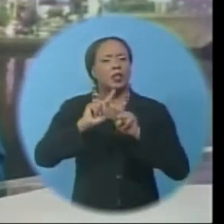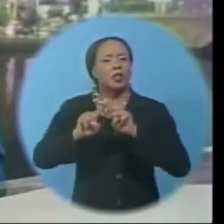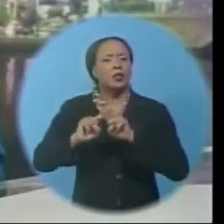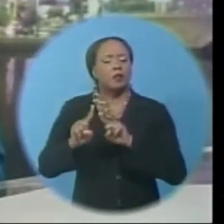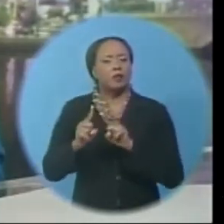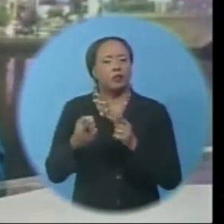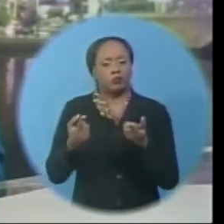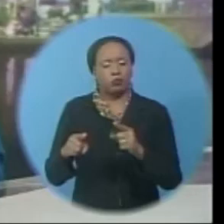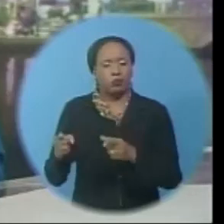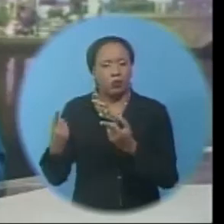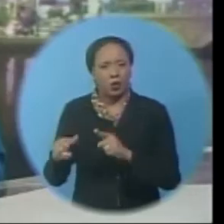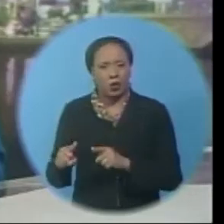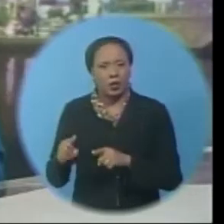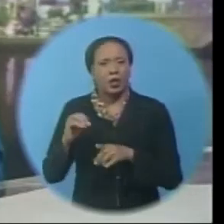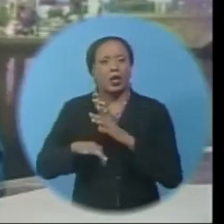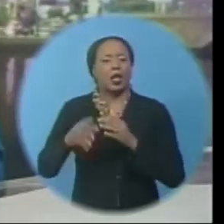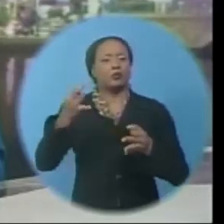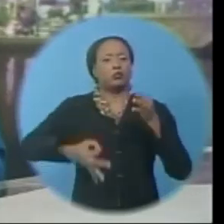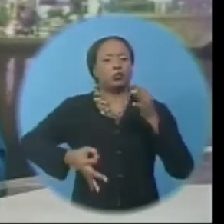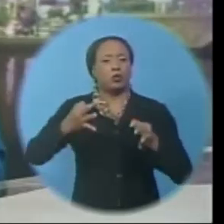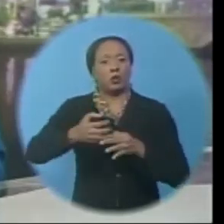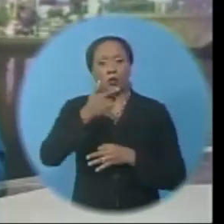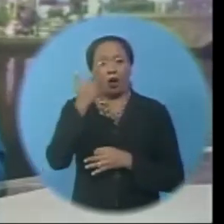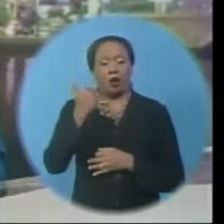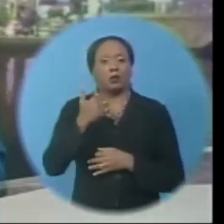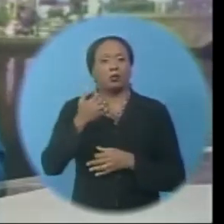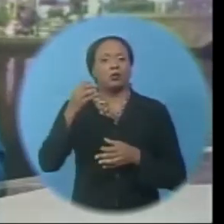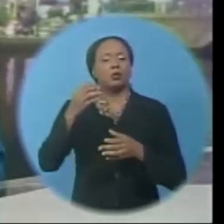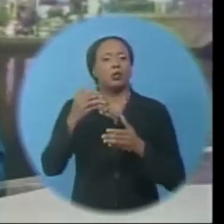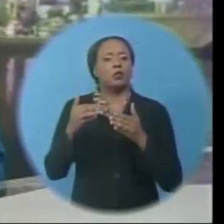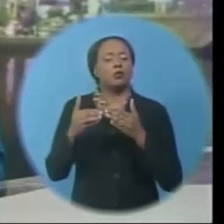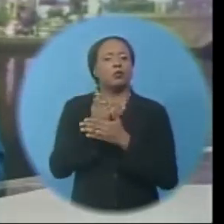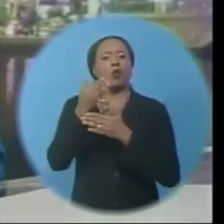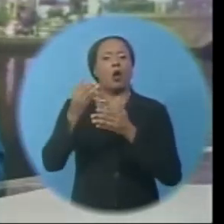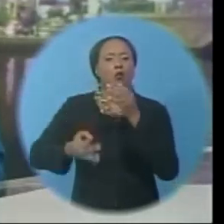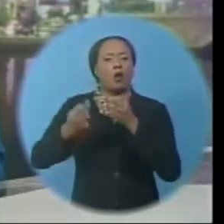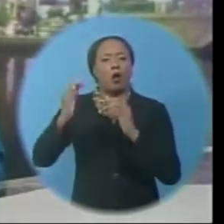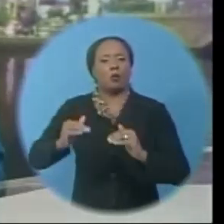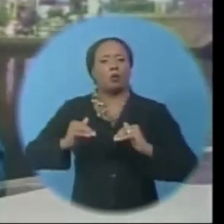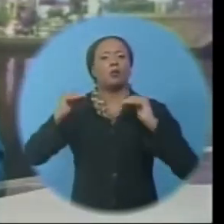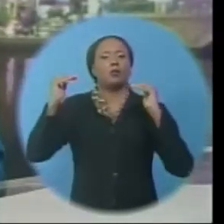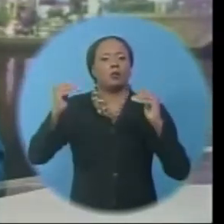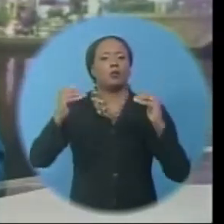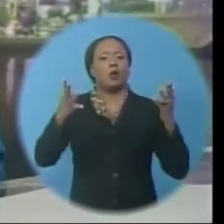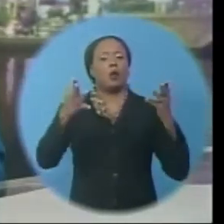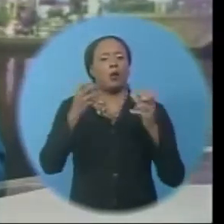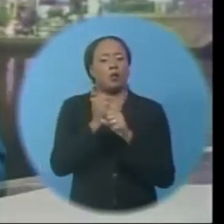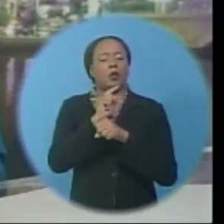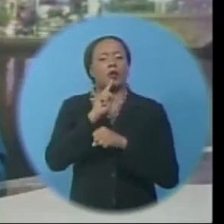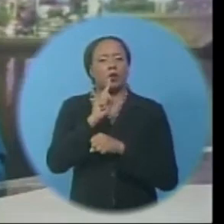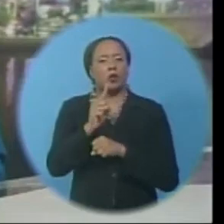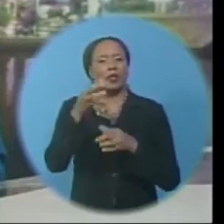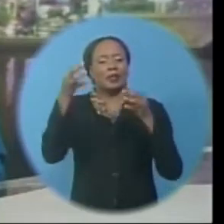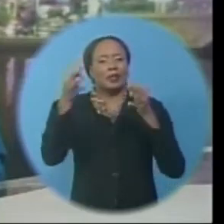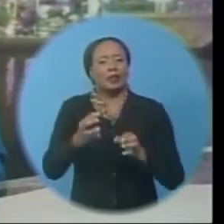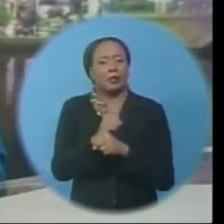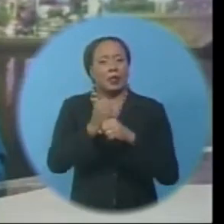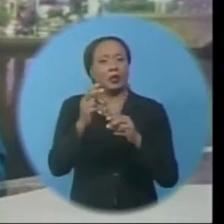Marcia Ayers Caesar was promoted. The government says it will approach the court and ask that it makes a determination.